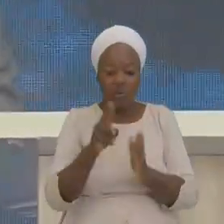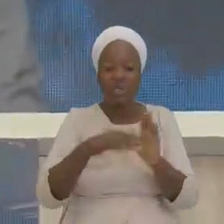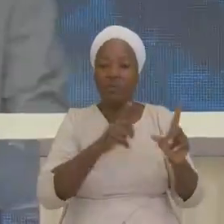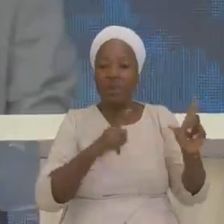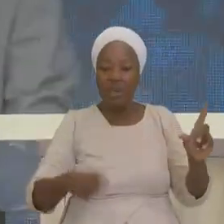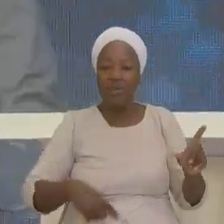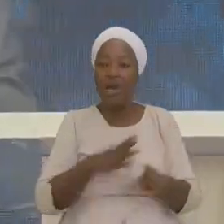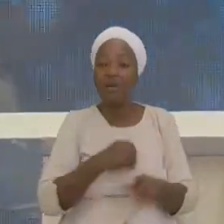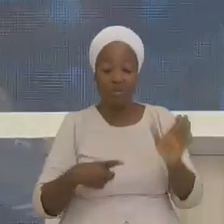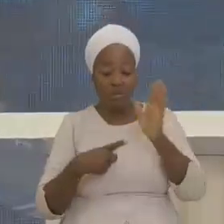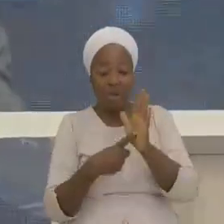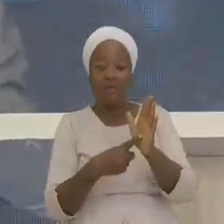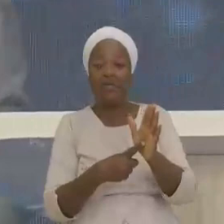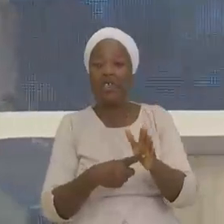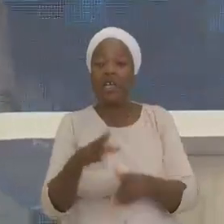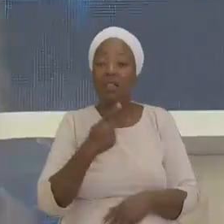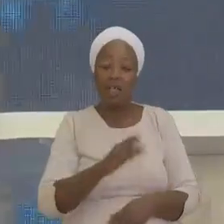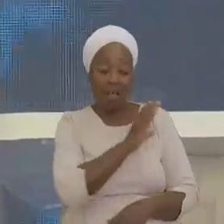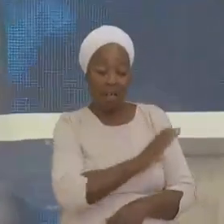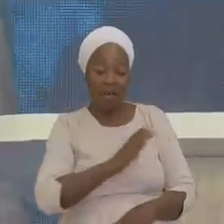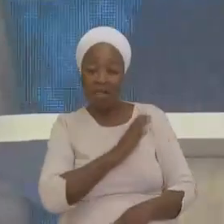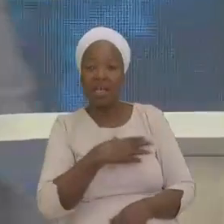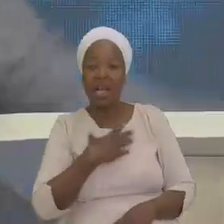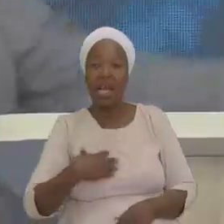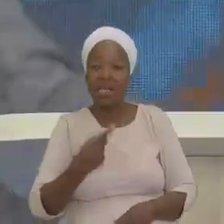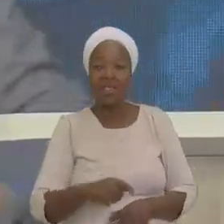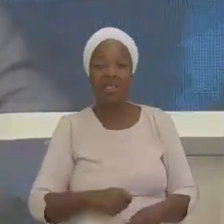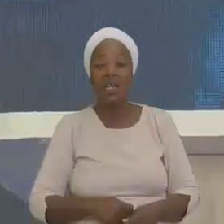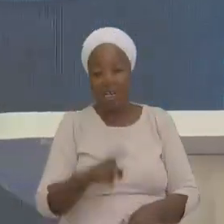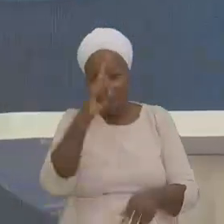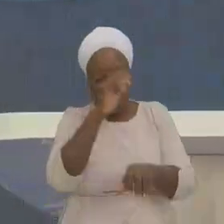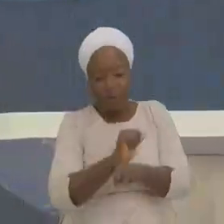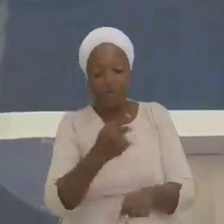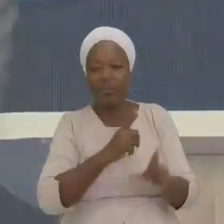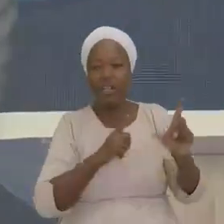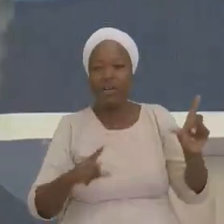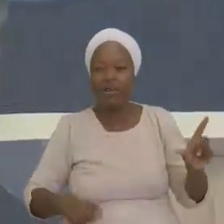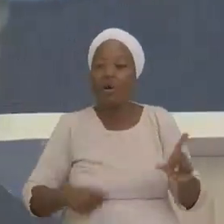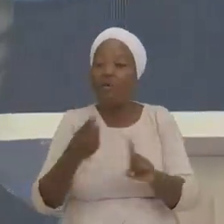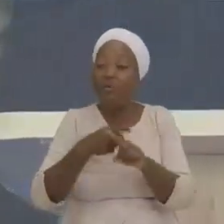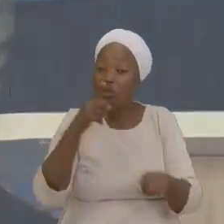will manifest the character and the attributes of the Lord from you.